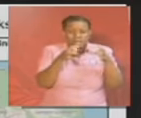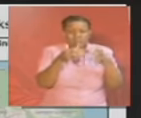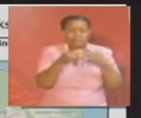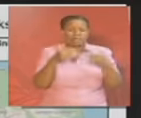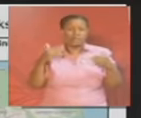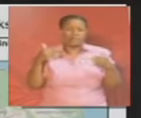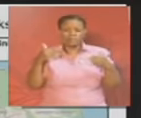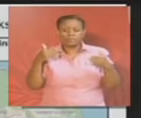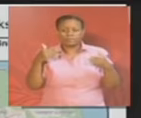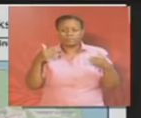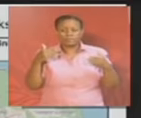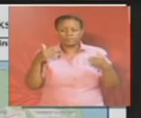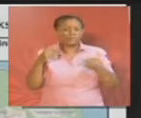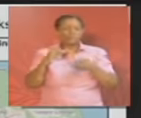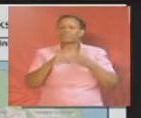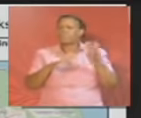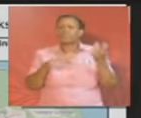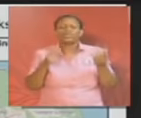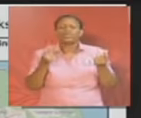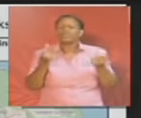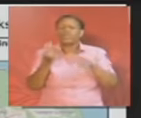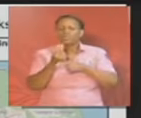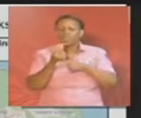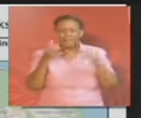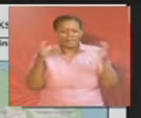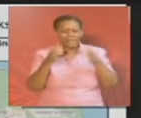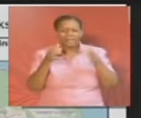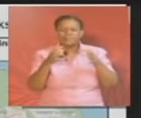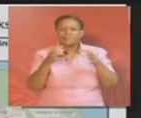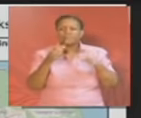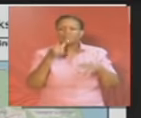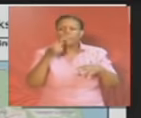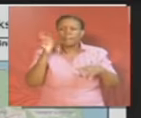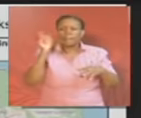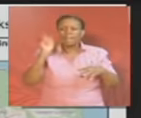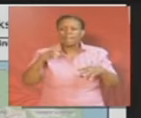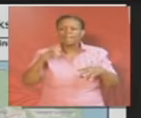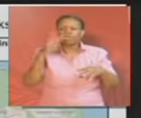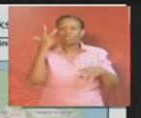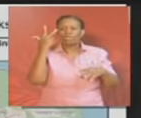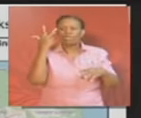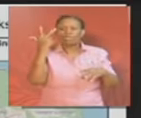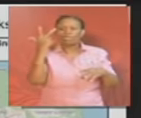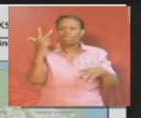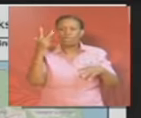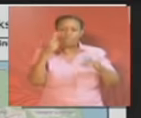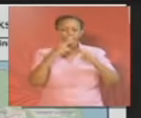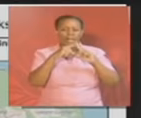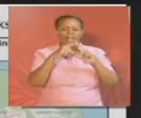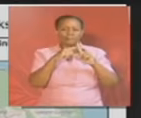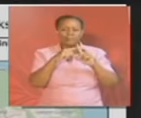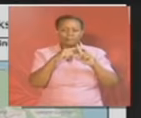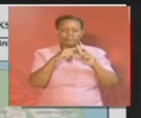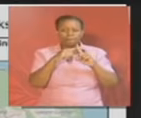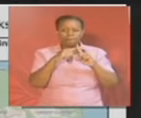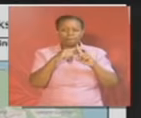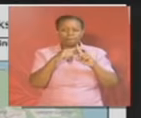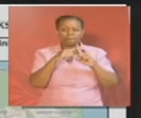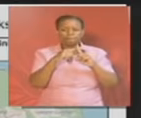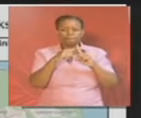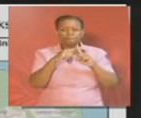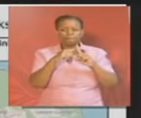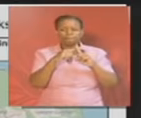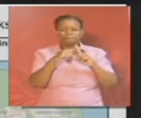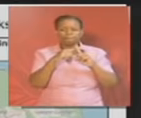was 3 cases minimum during the 2 weeks period and a 1 kilometer switch distance. However, given